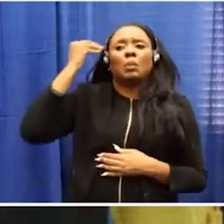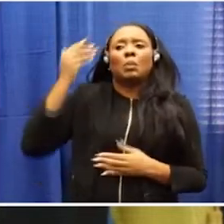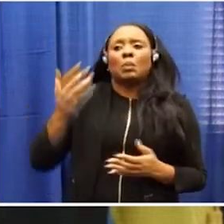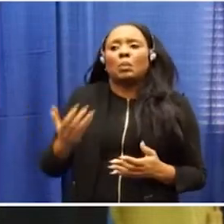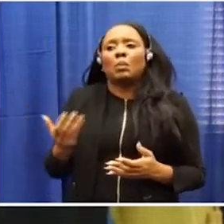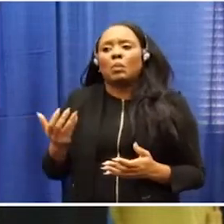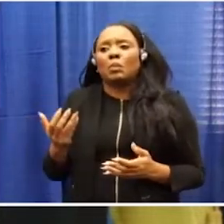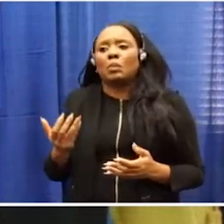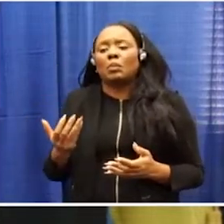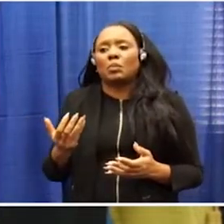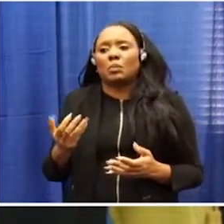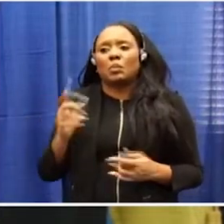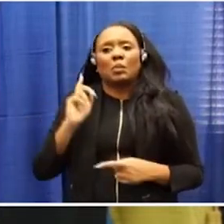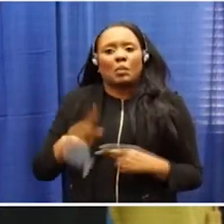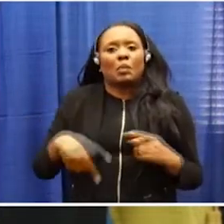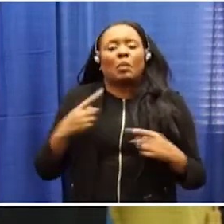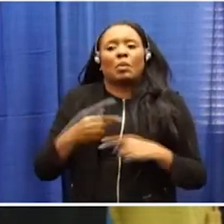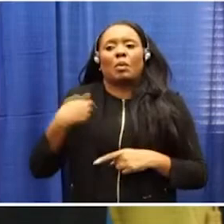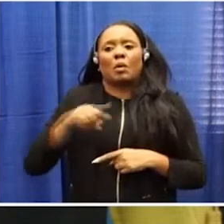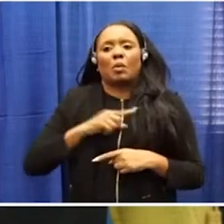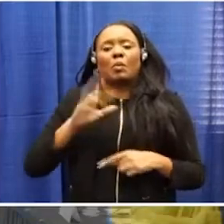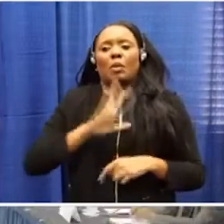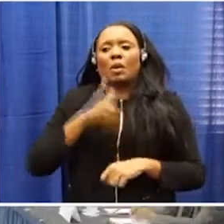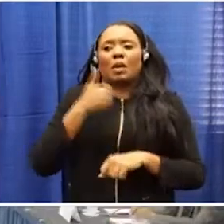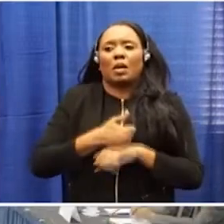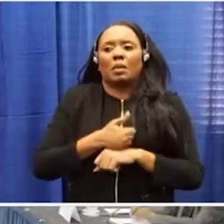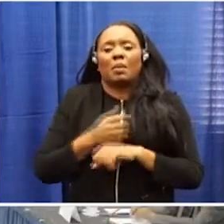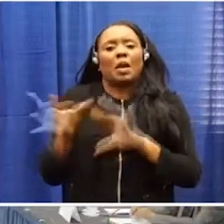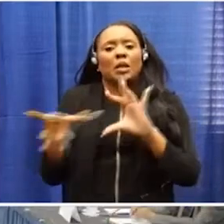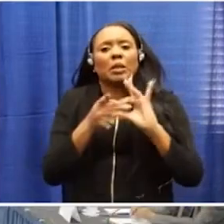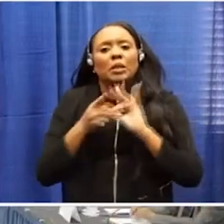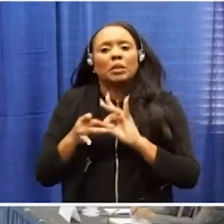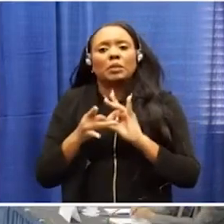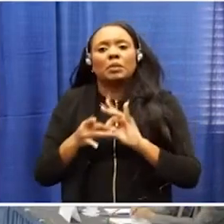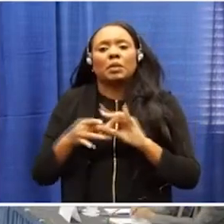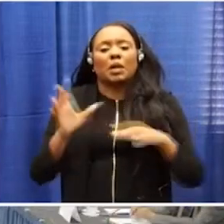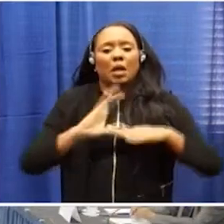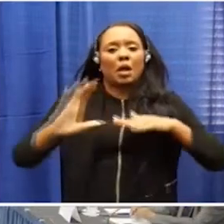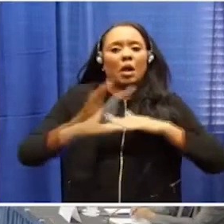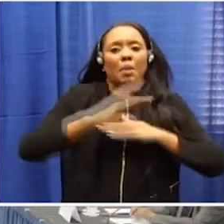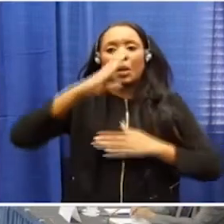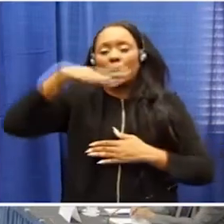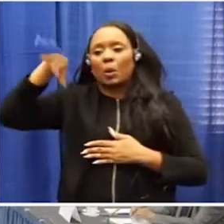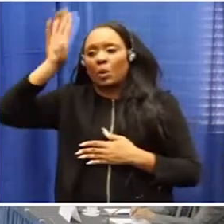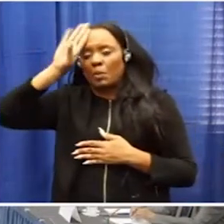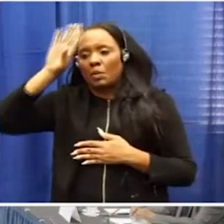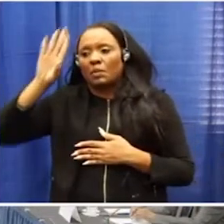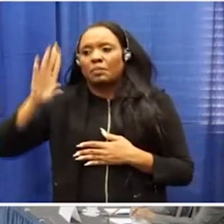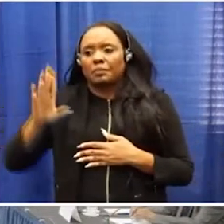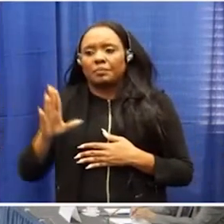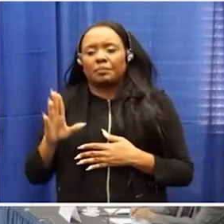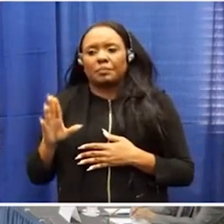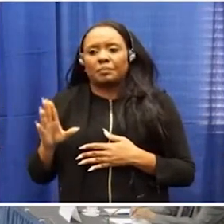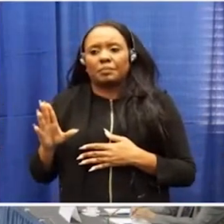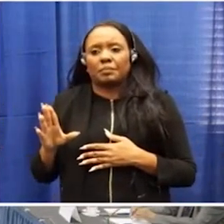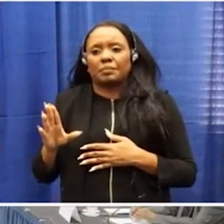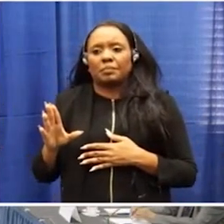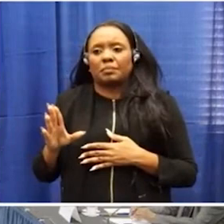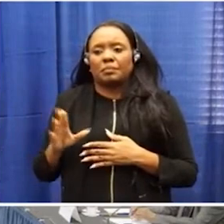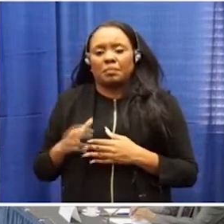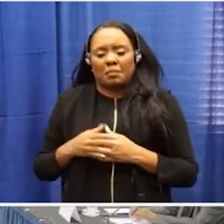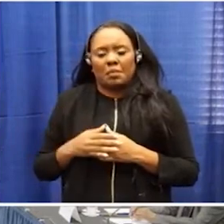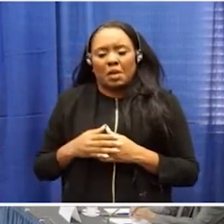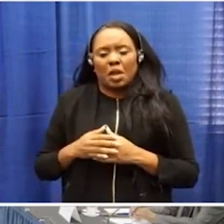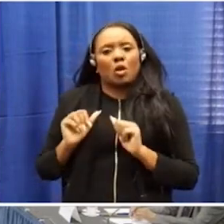the establishment of our intra-regional relations, the CARICOM-Cuba relationship has remained robust